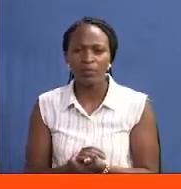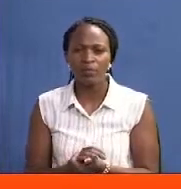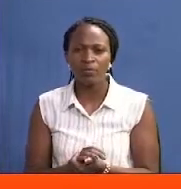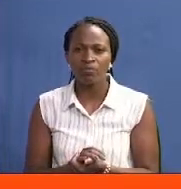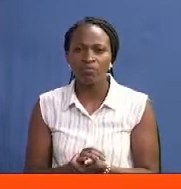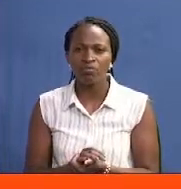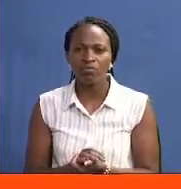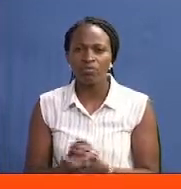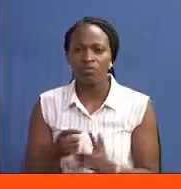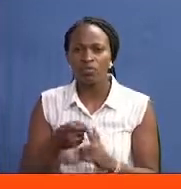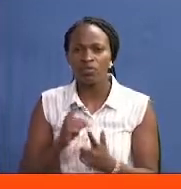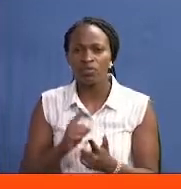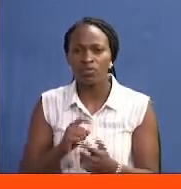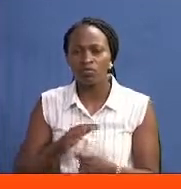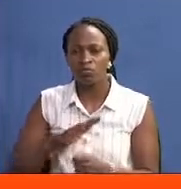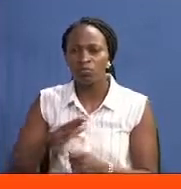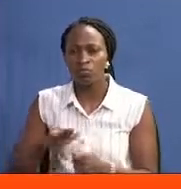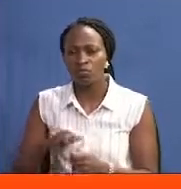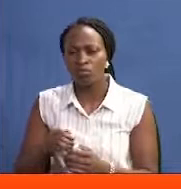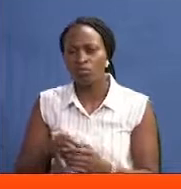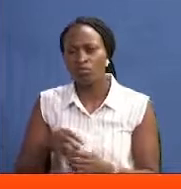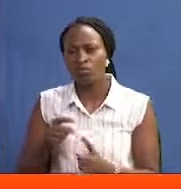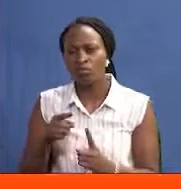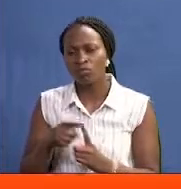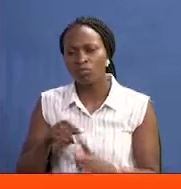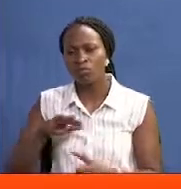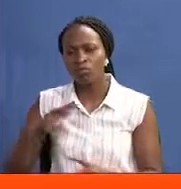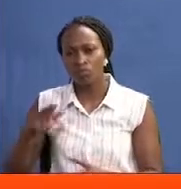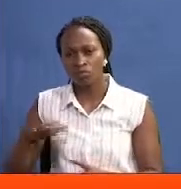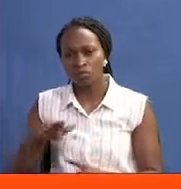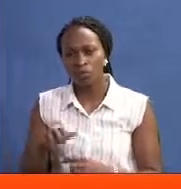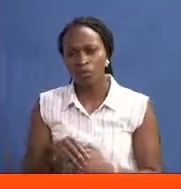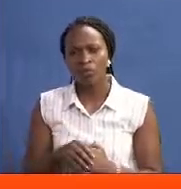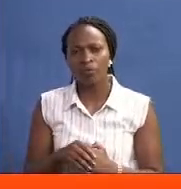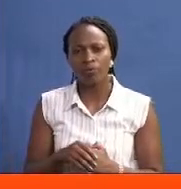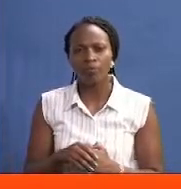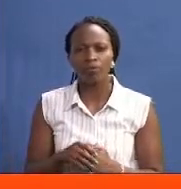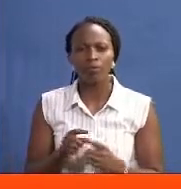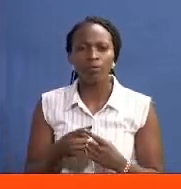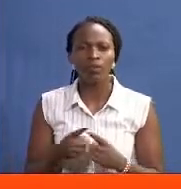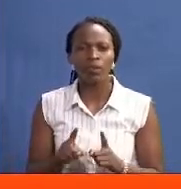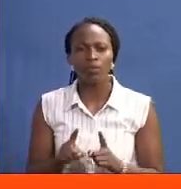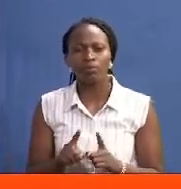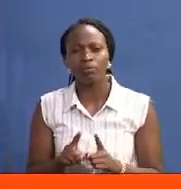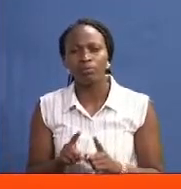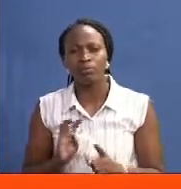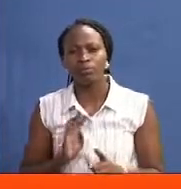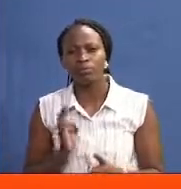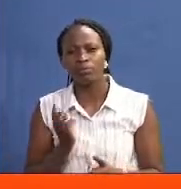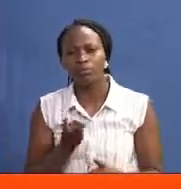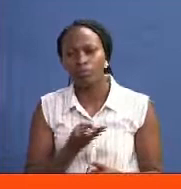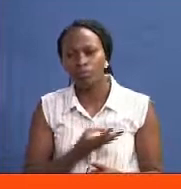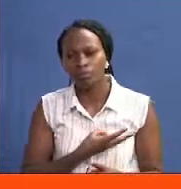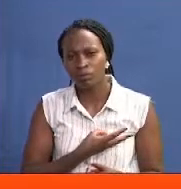from one stage to the other, or as they are infringed upon, like you're saying, but still, we still have ways